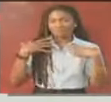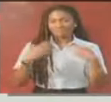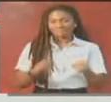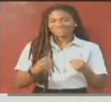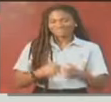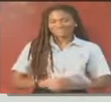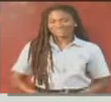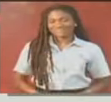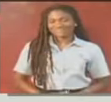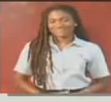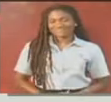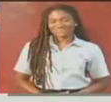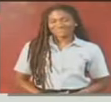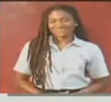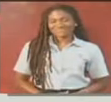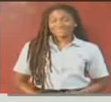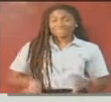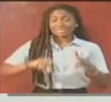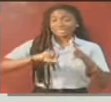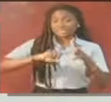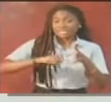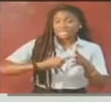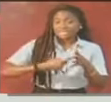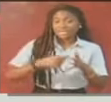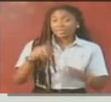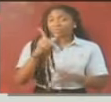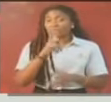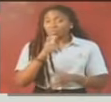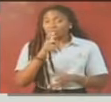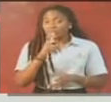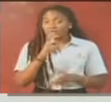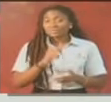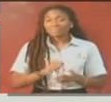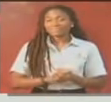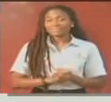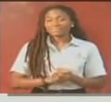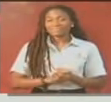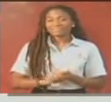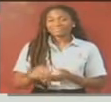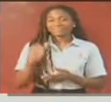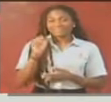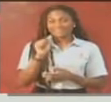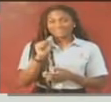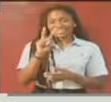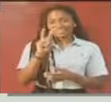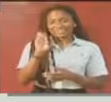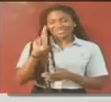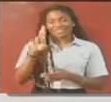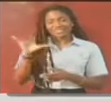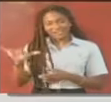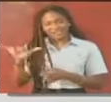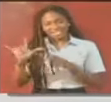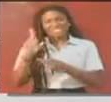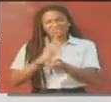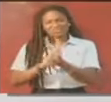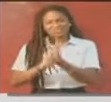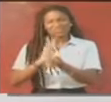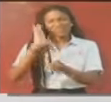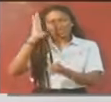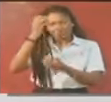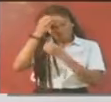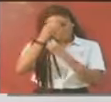morning. We begin with Dr. Hines, who will present the clinical and epidemiological updates. Dr.